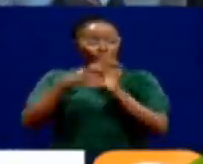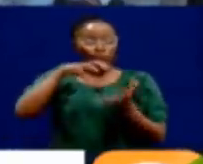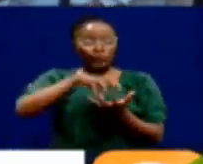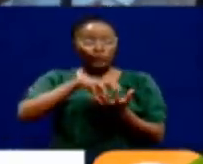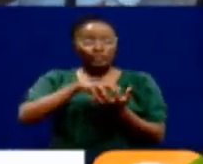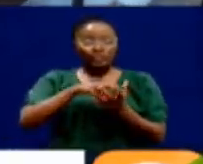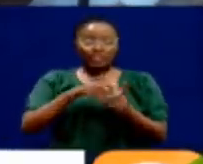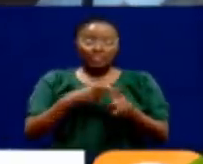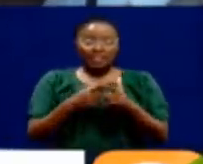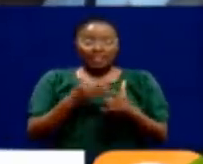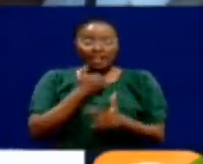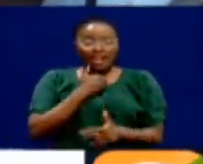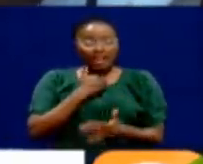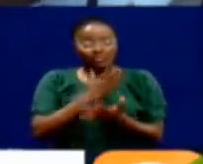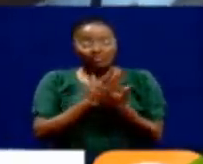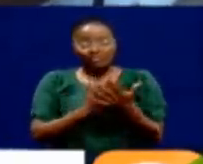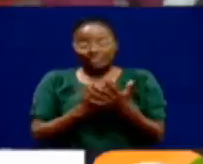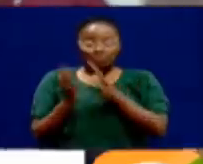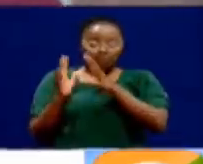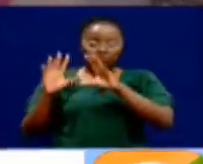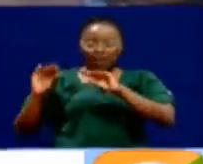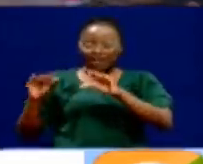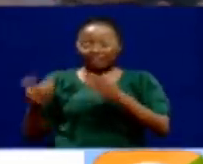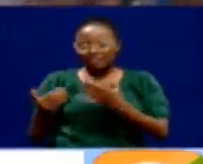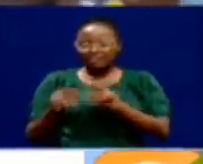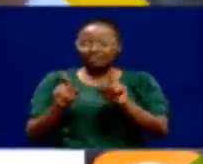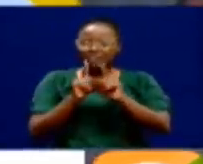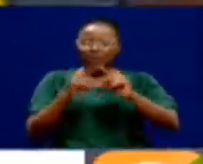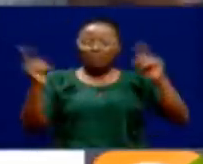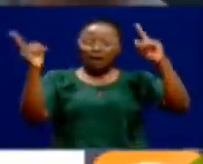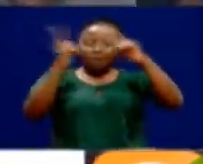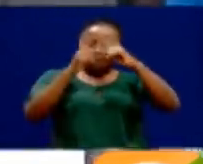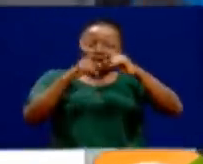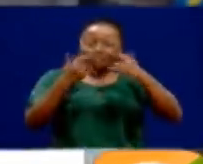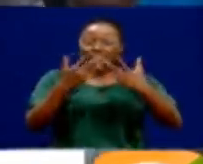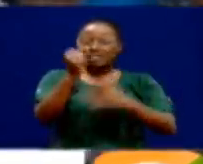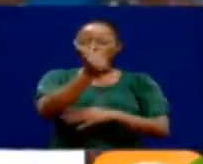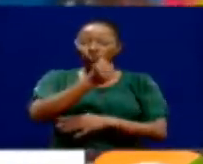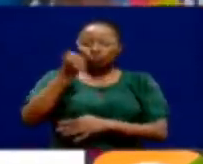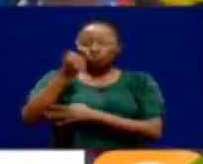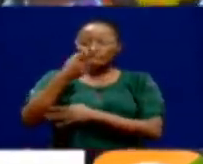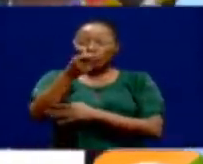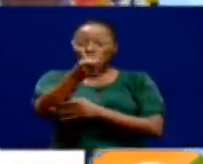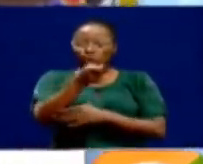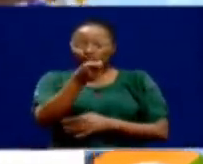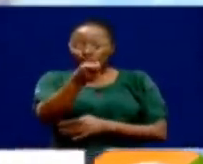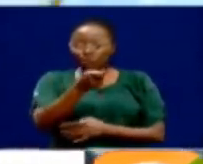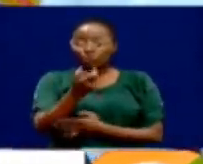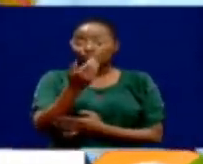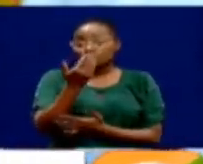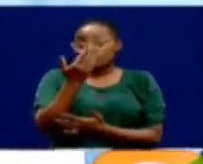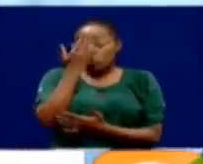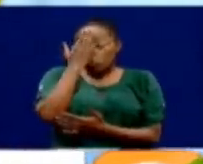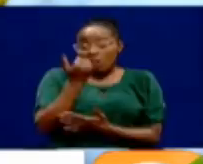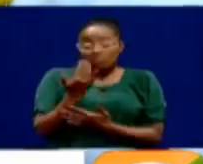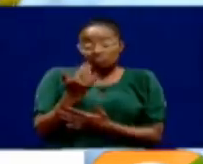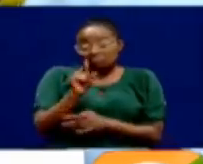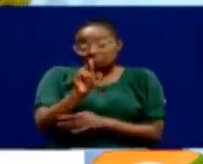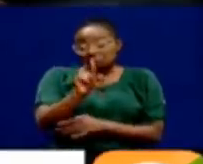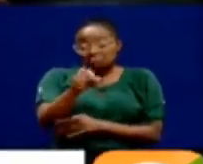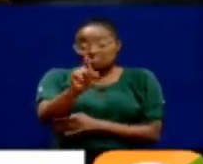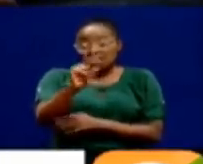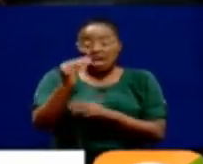we also threw in some beddings and iron sheets and doors and windows for their